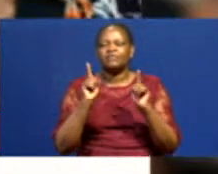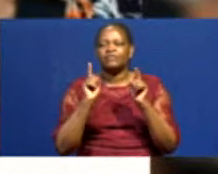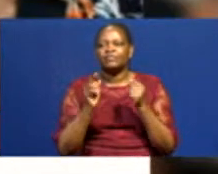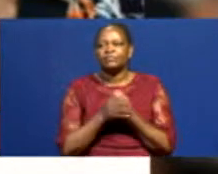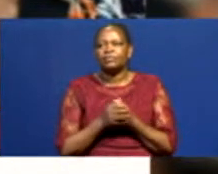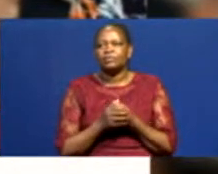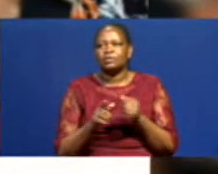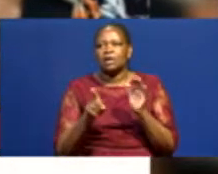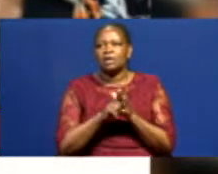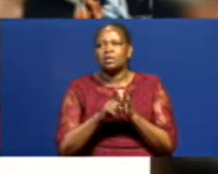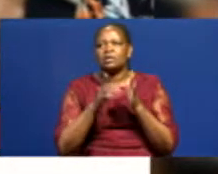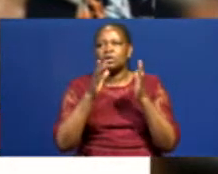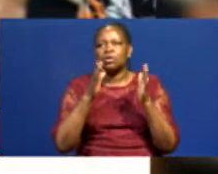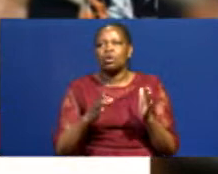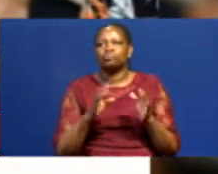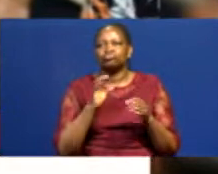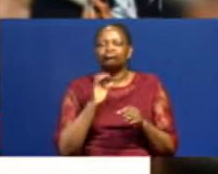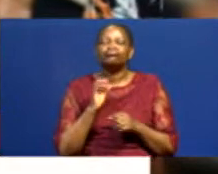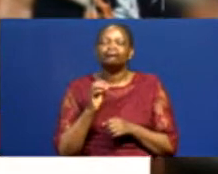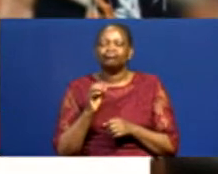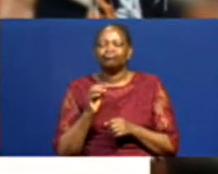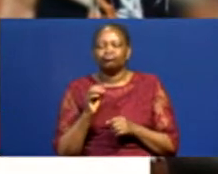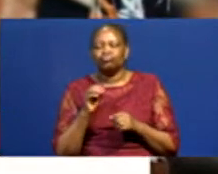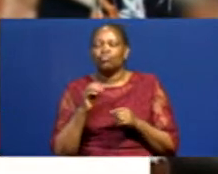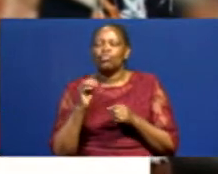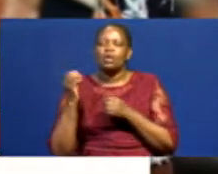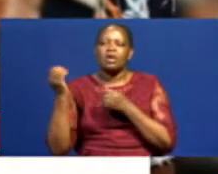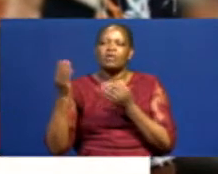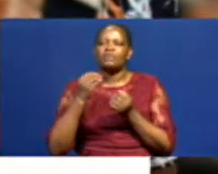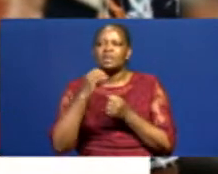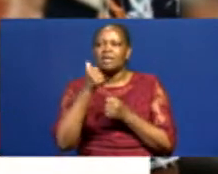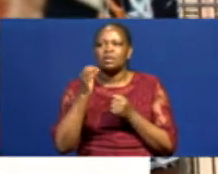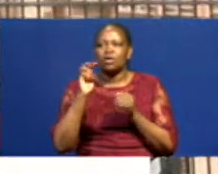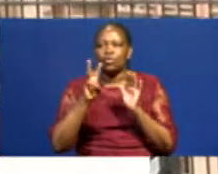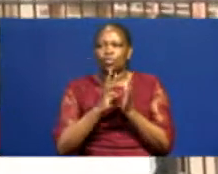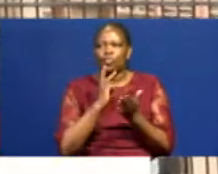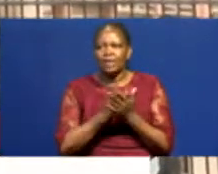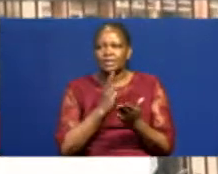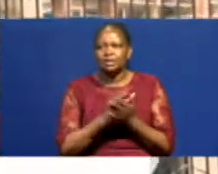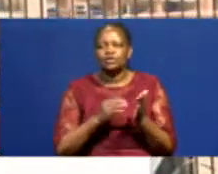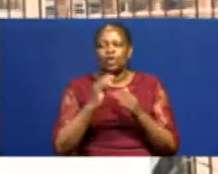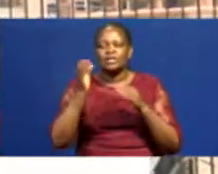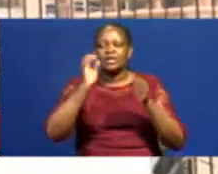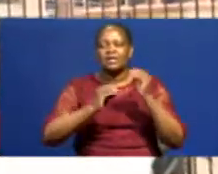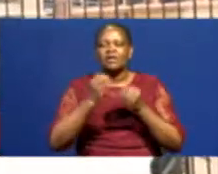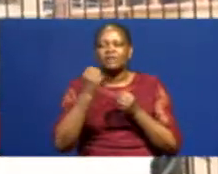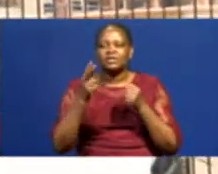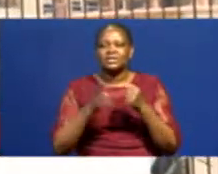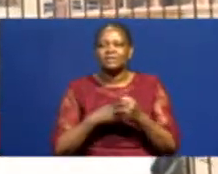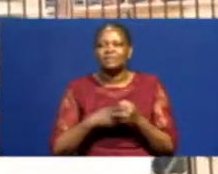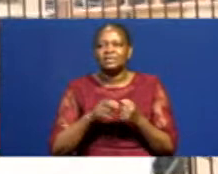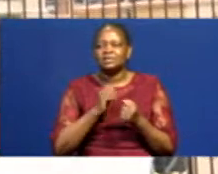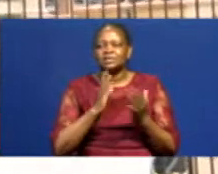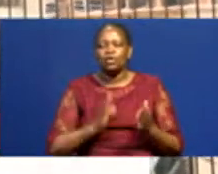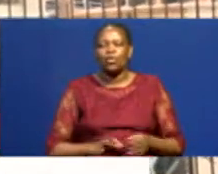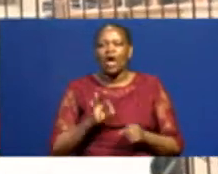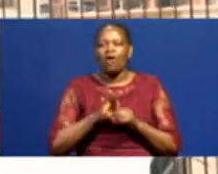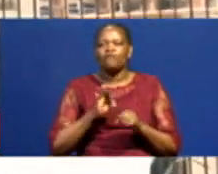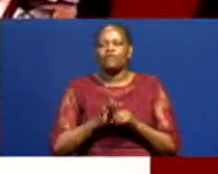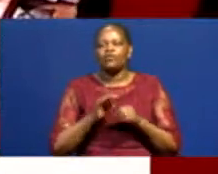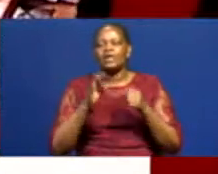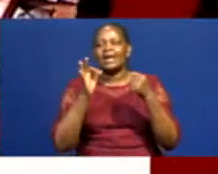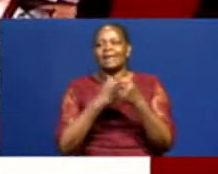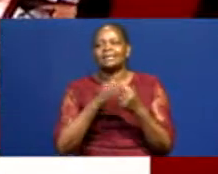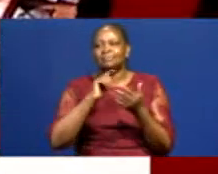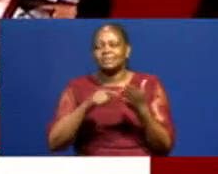legal counsels are expected to present 3 other witnesses. All the elected 47 senators will take a vote on each of the 8 charges